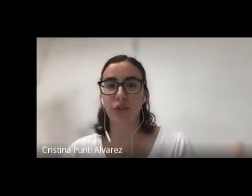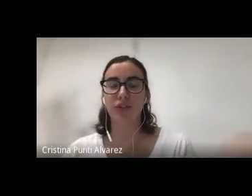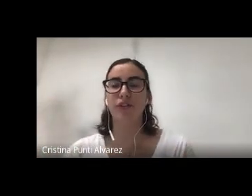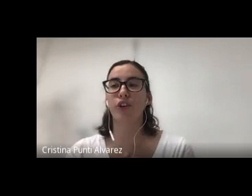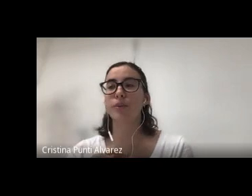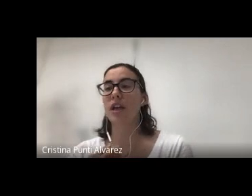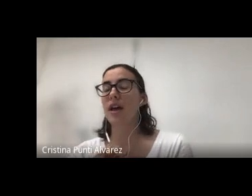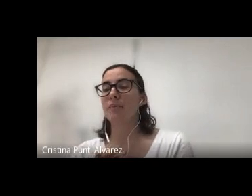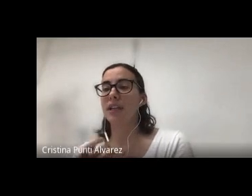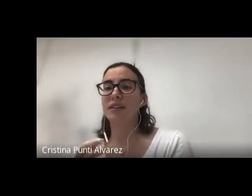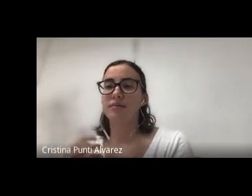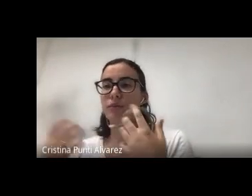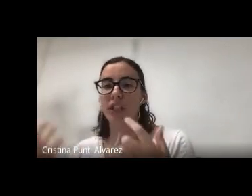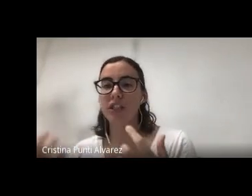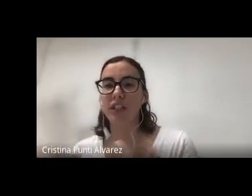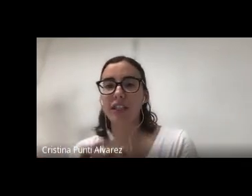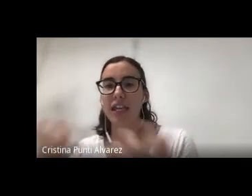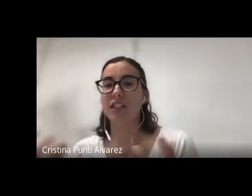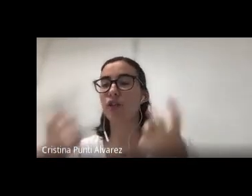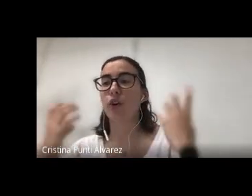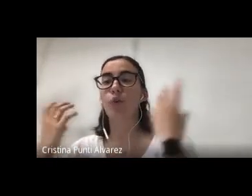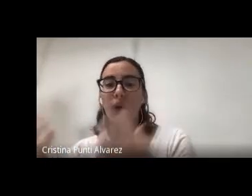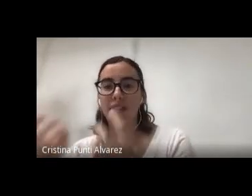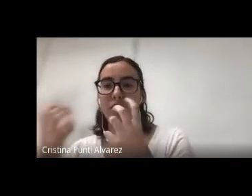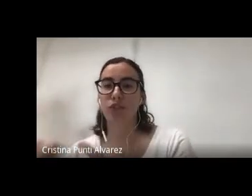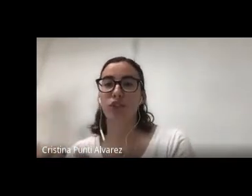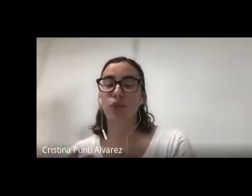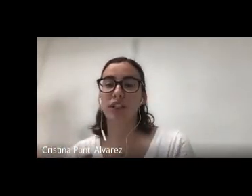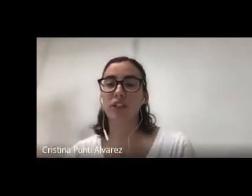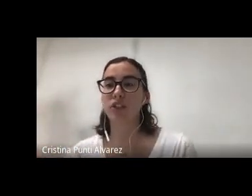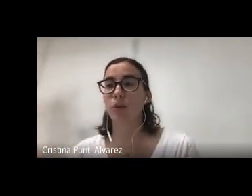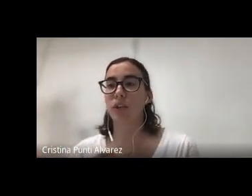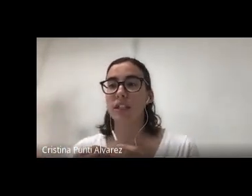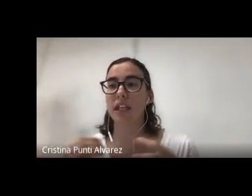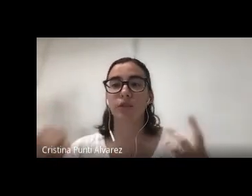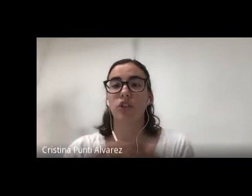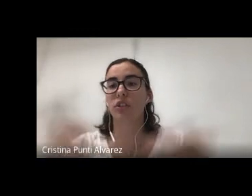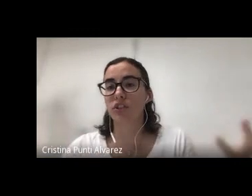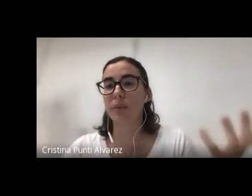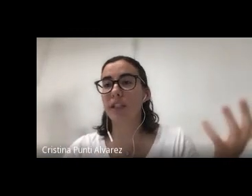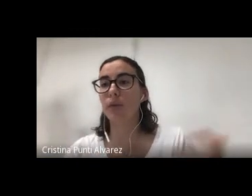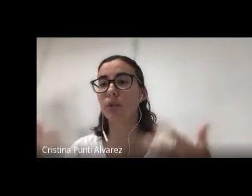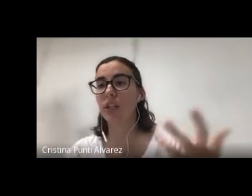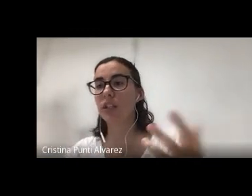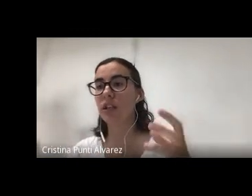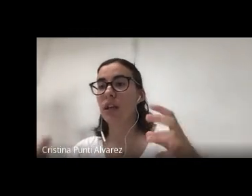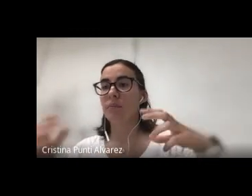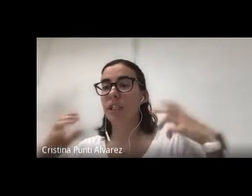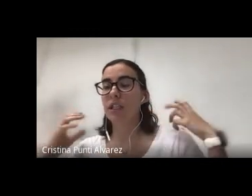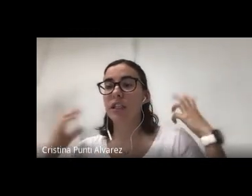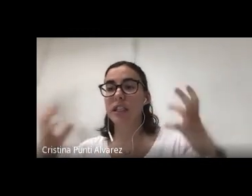into different forums, but we did not get the answer on why this was not working. So instead of just stopping there, what we did